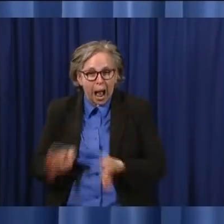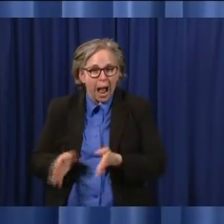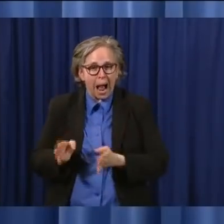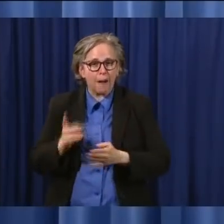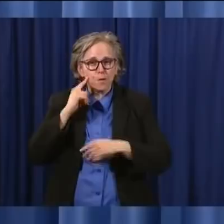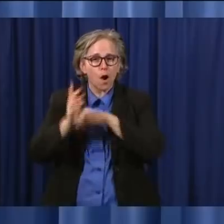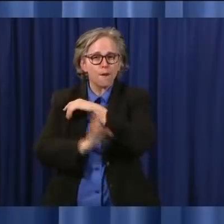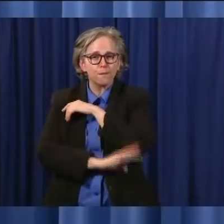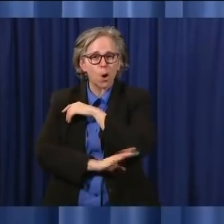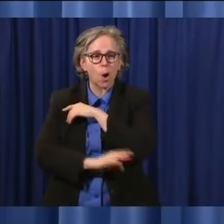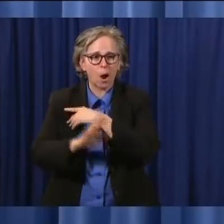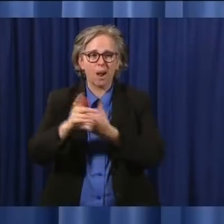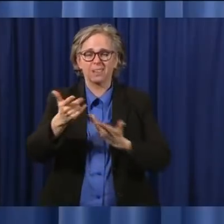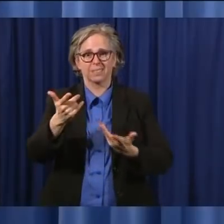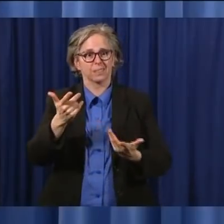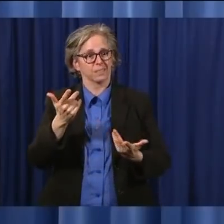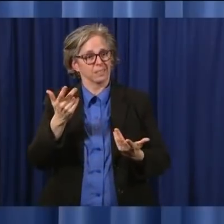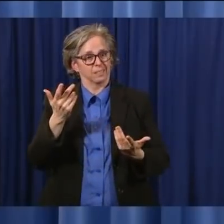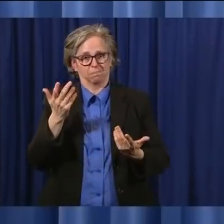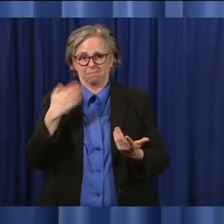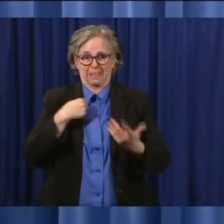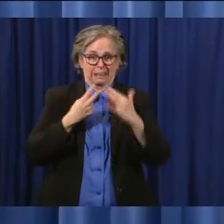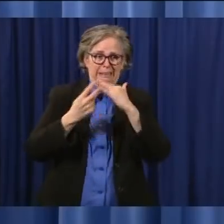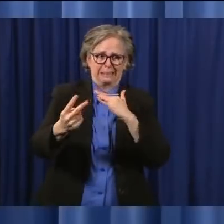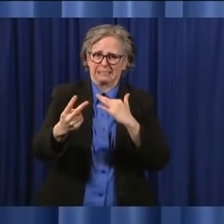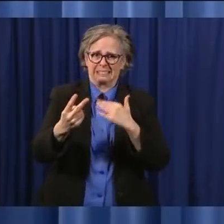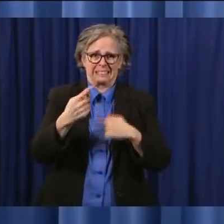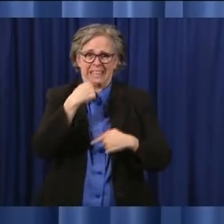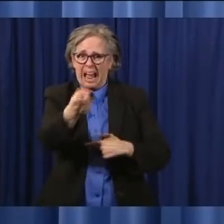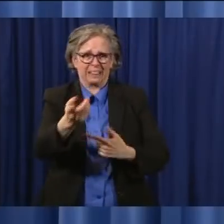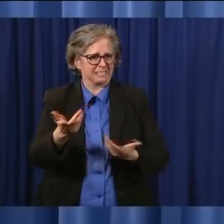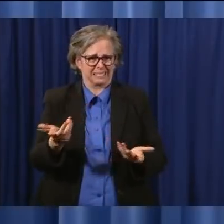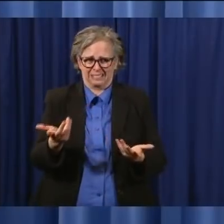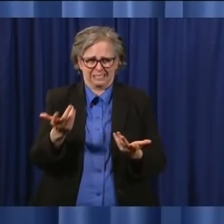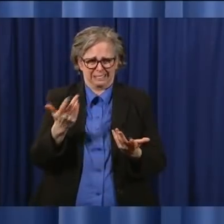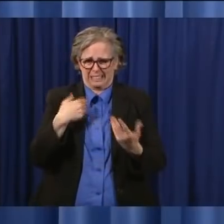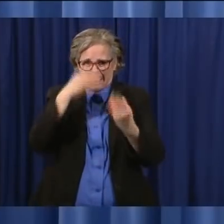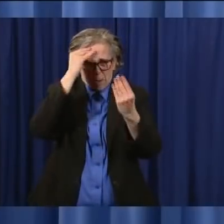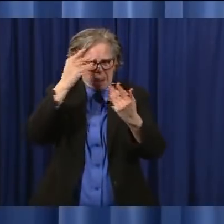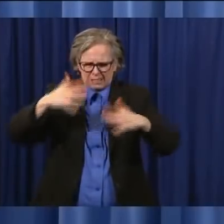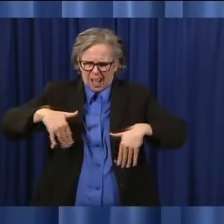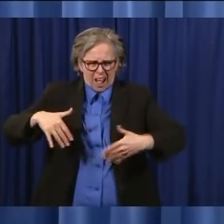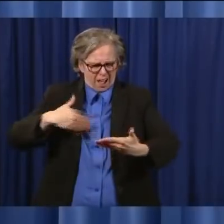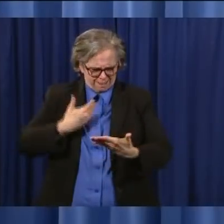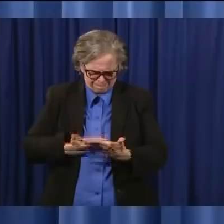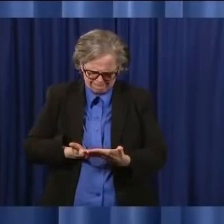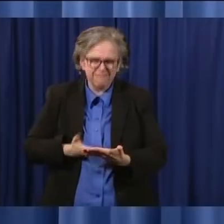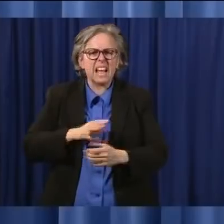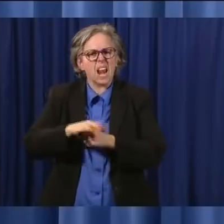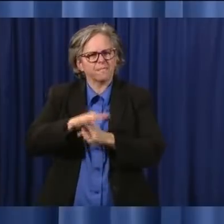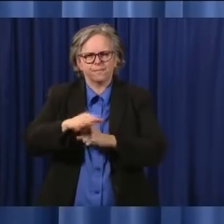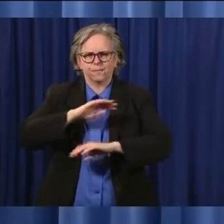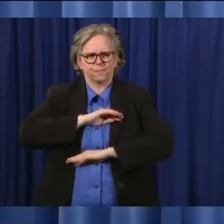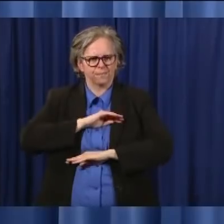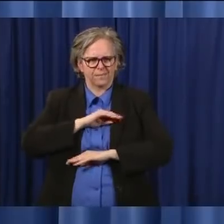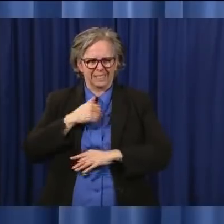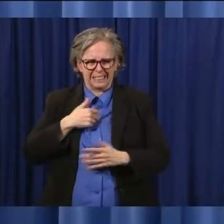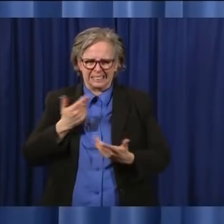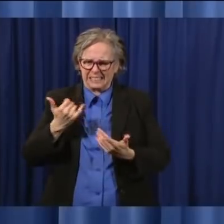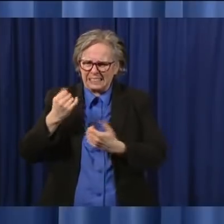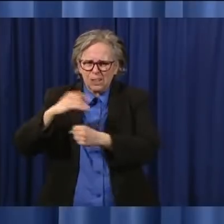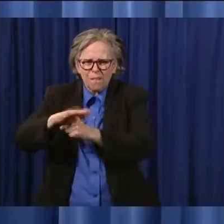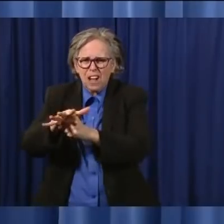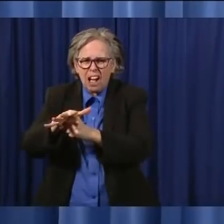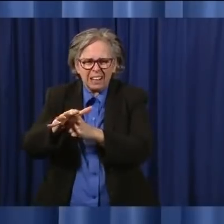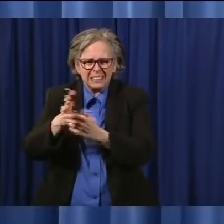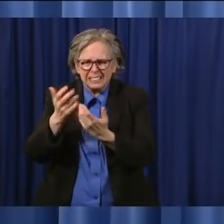have that wisdom. I don't have that information. And if you just think about it, we're only about 2 months into this. And 2 months ago, we had virtually